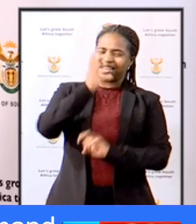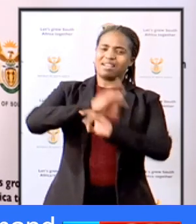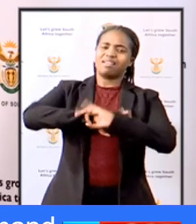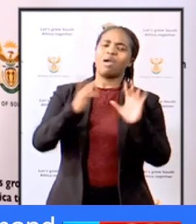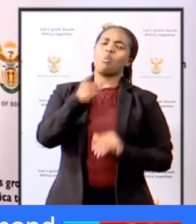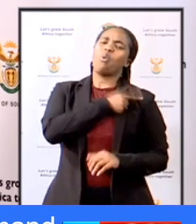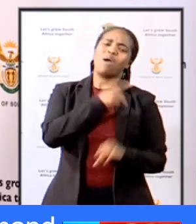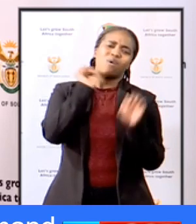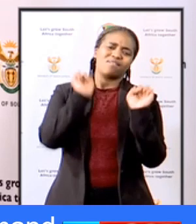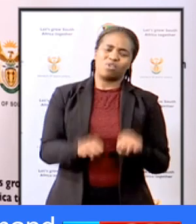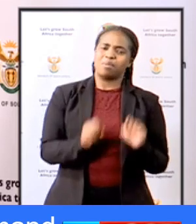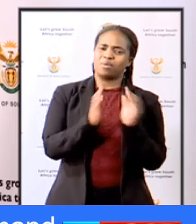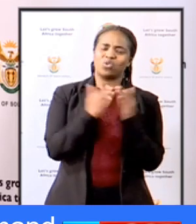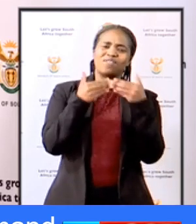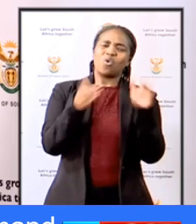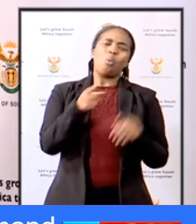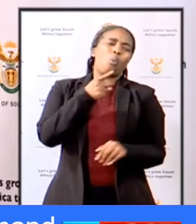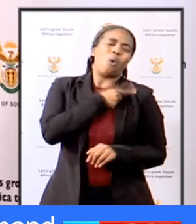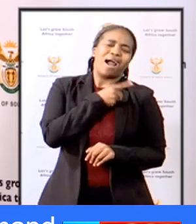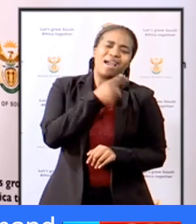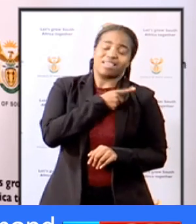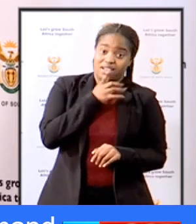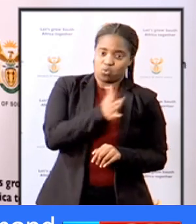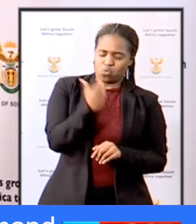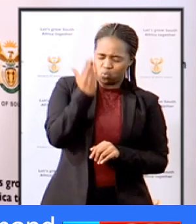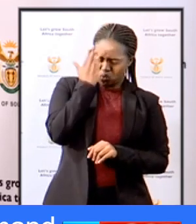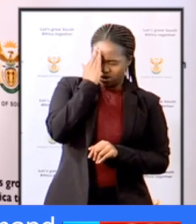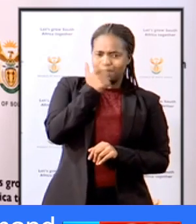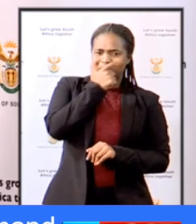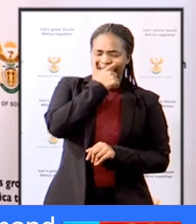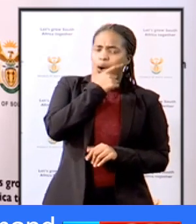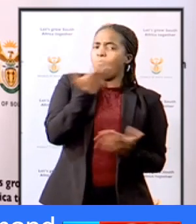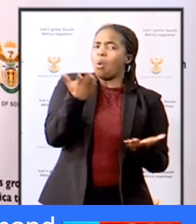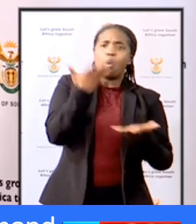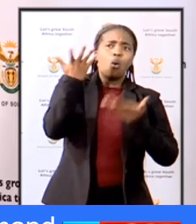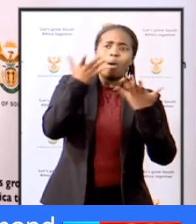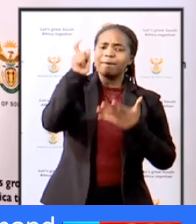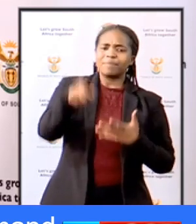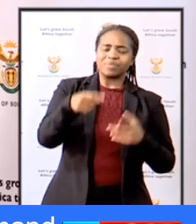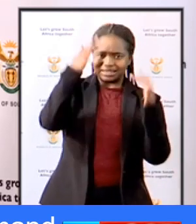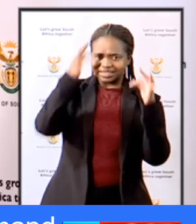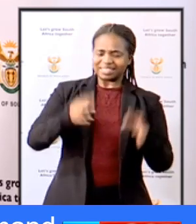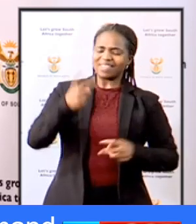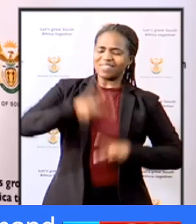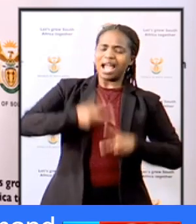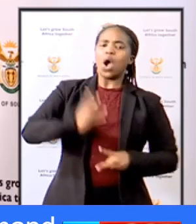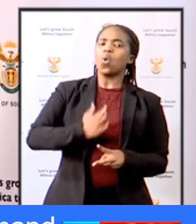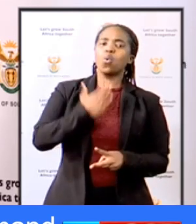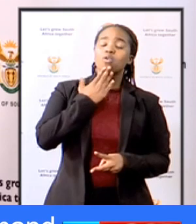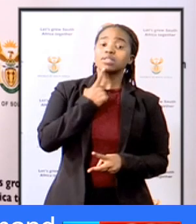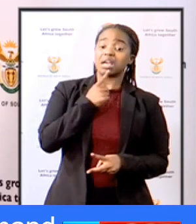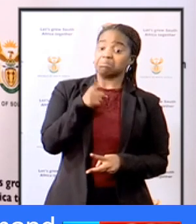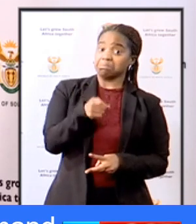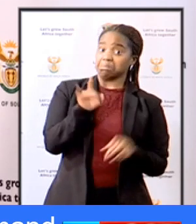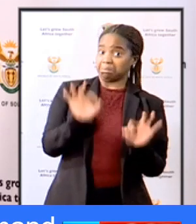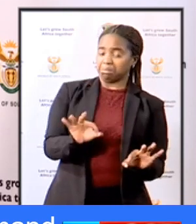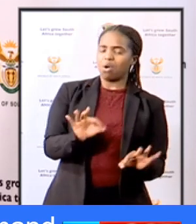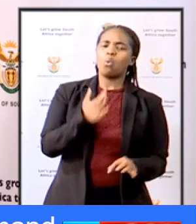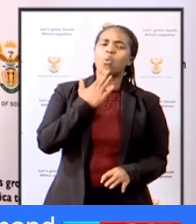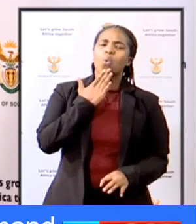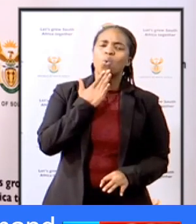cases. So what persuaded the president or whoever took the decision finally that this was the way to